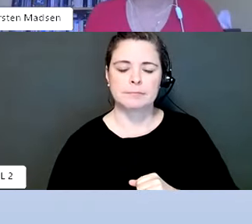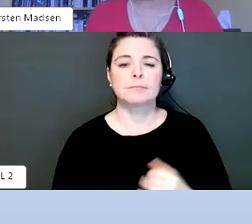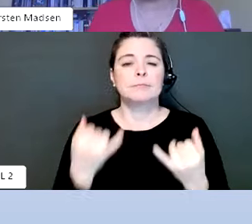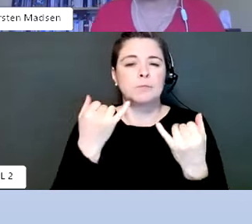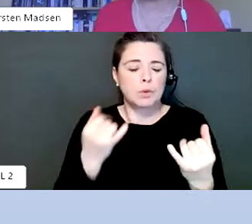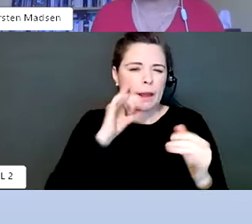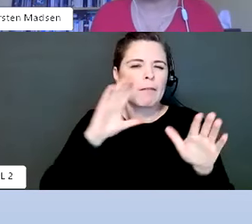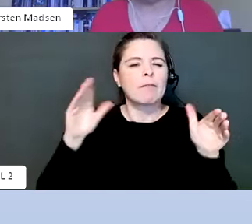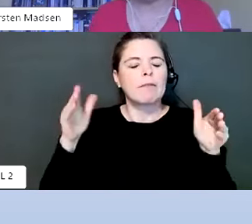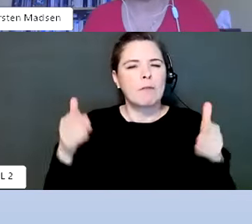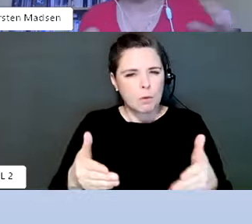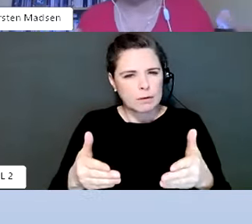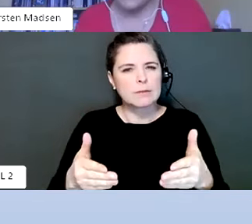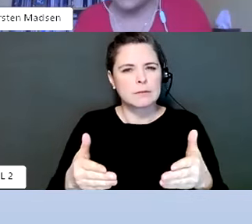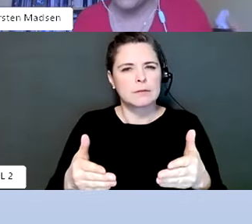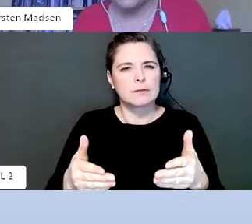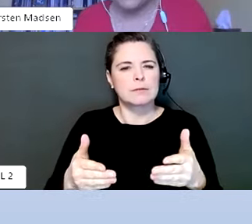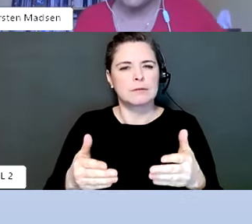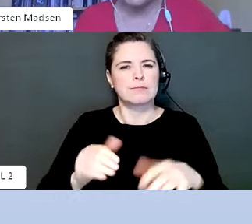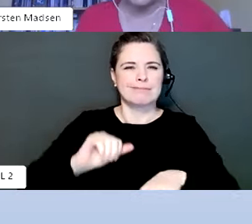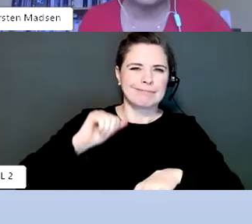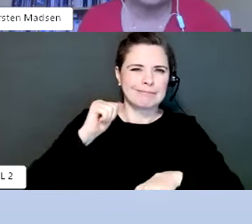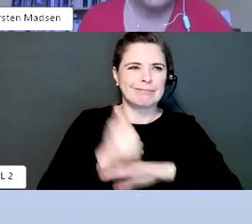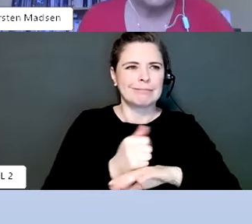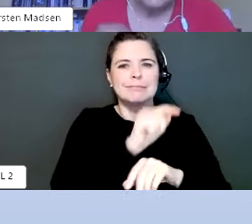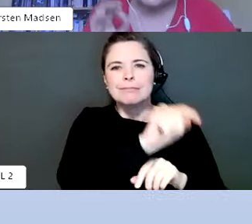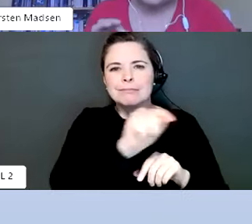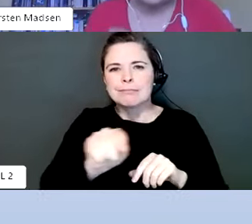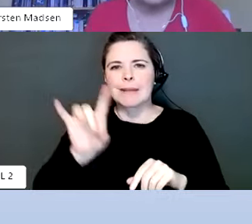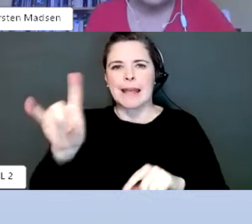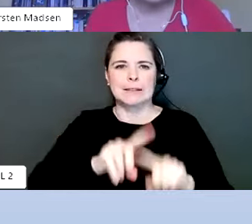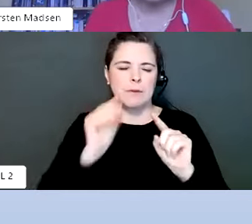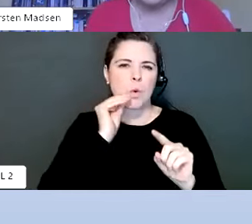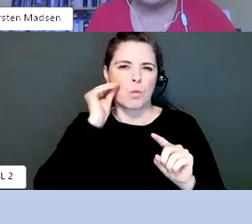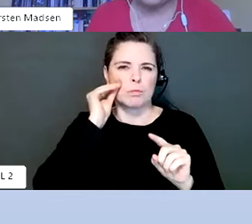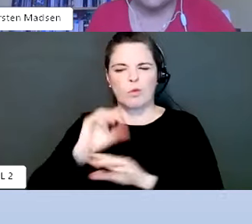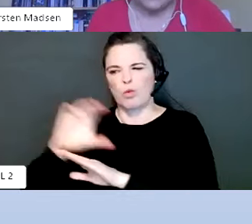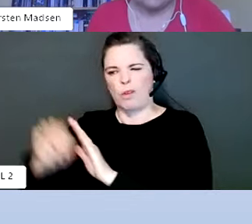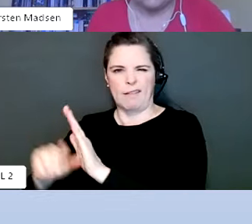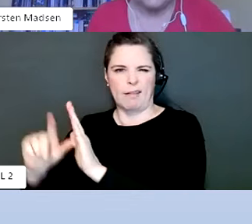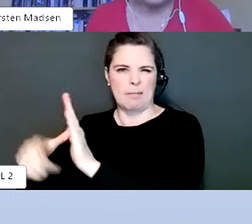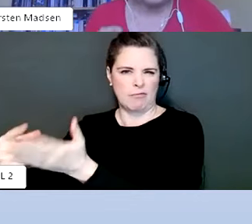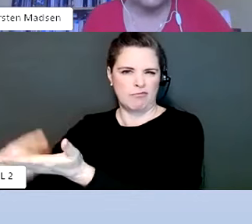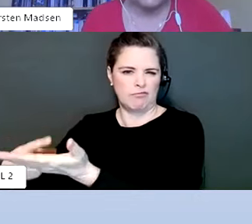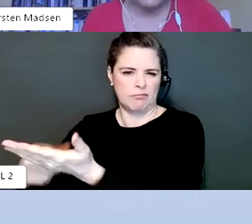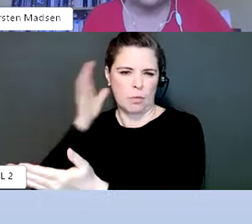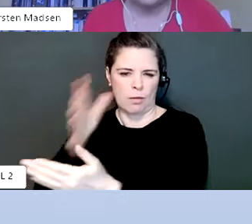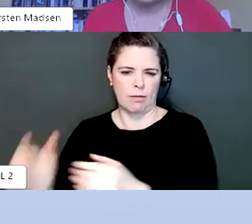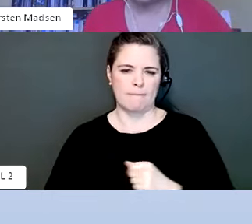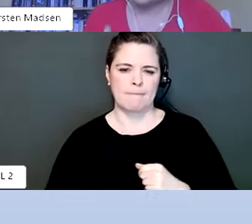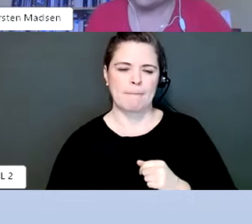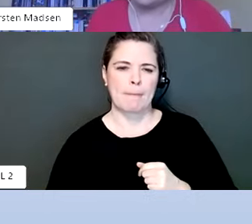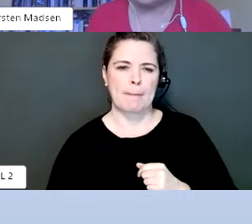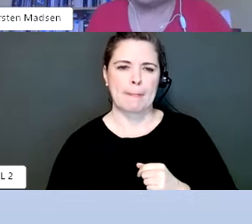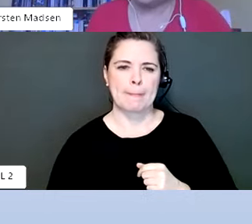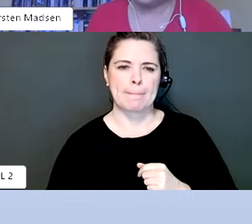is implementing in the 8 residential sites. So the toolkit layout itself, it's modular. There's